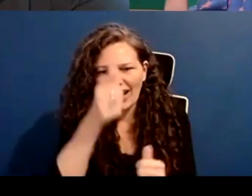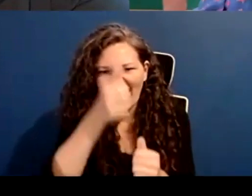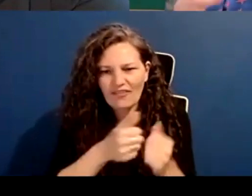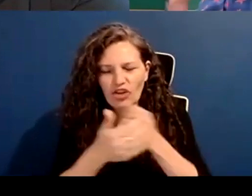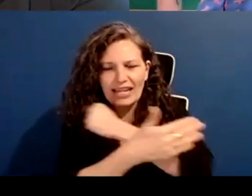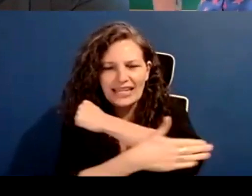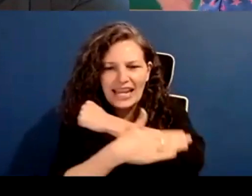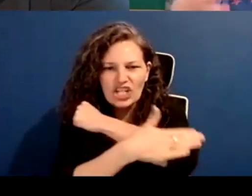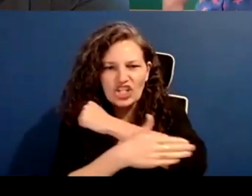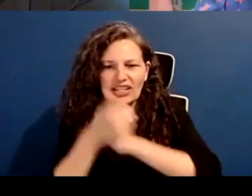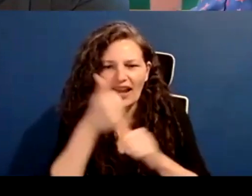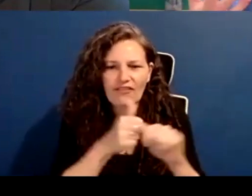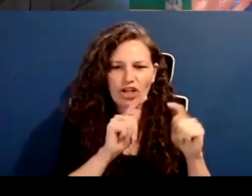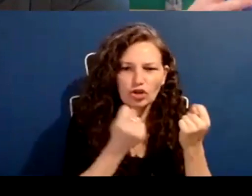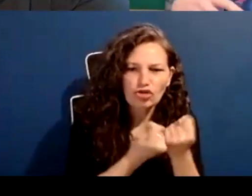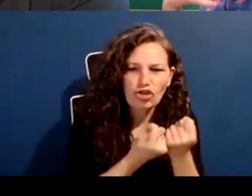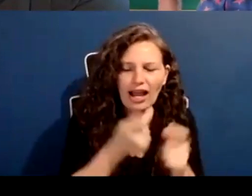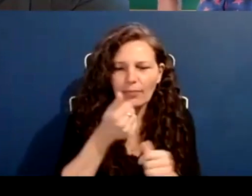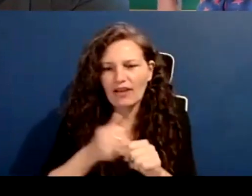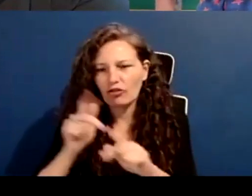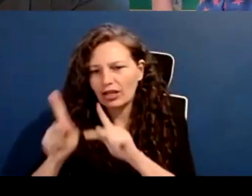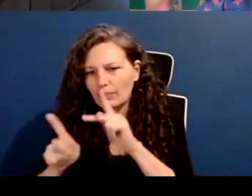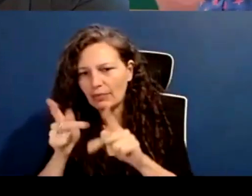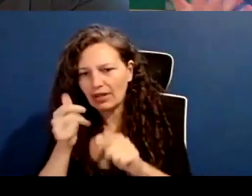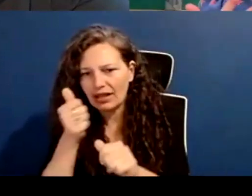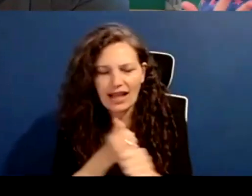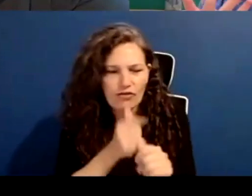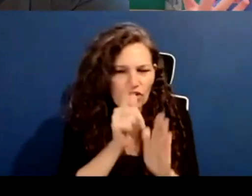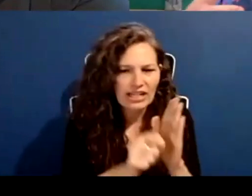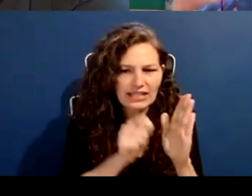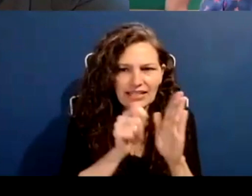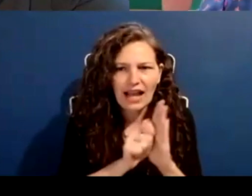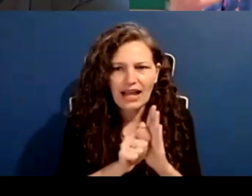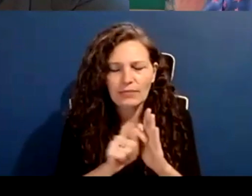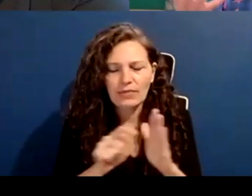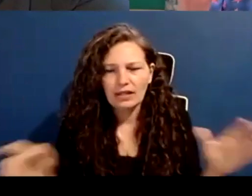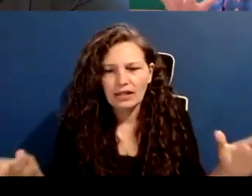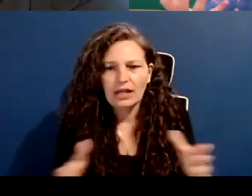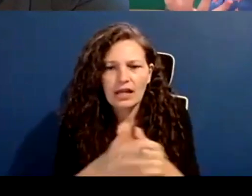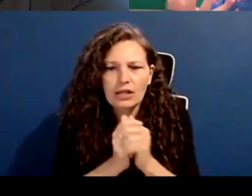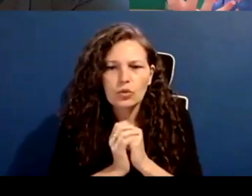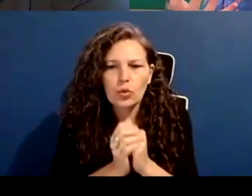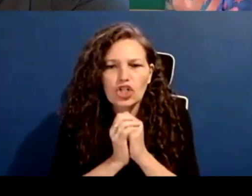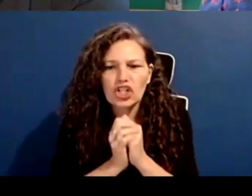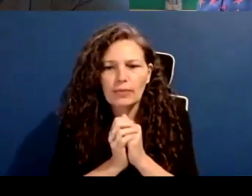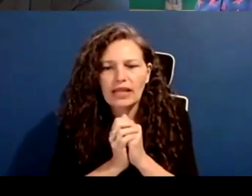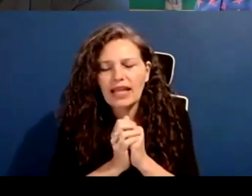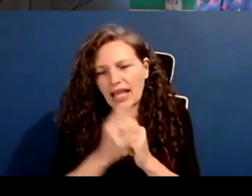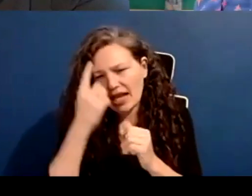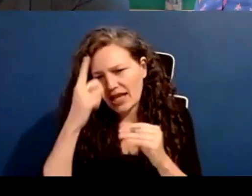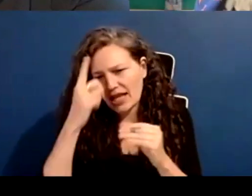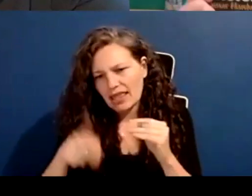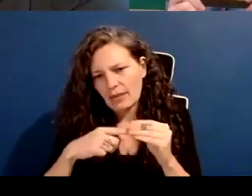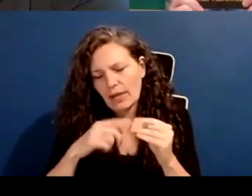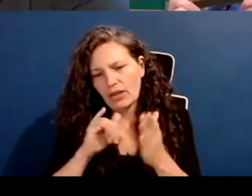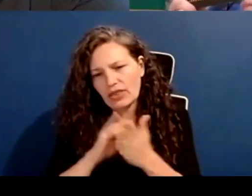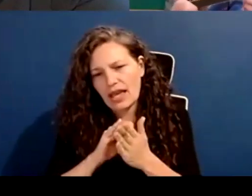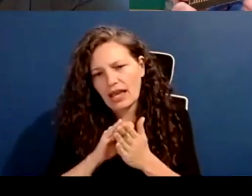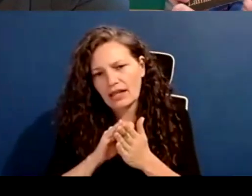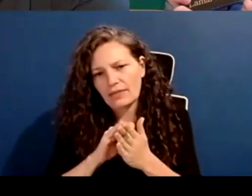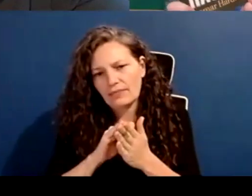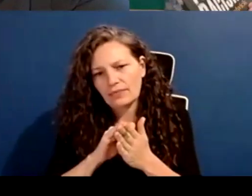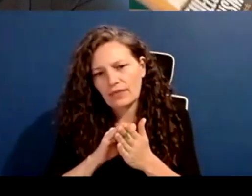every tribe, every people, every tongue is worshiping. And I think about that a lot when I think about your brilliant